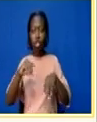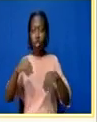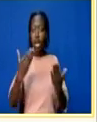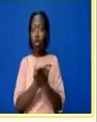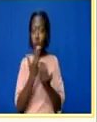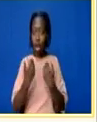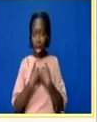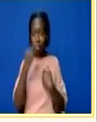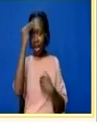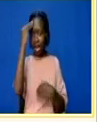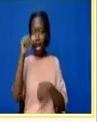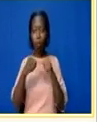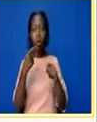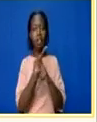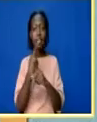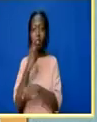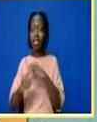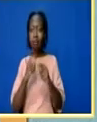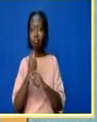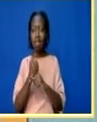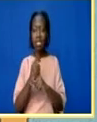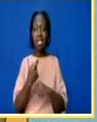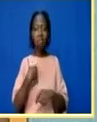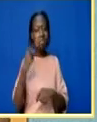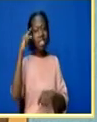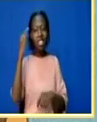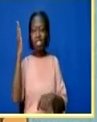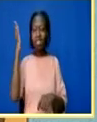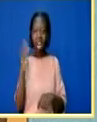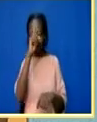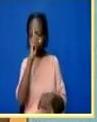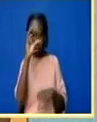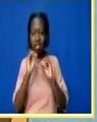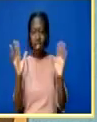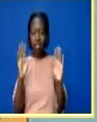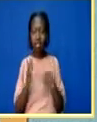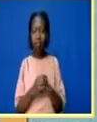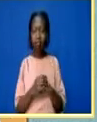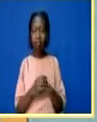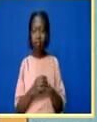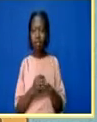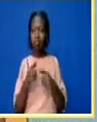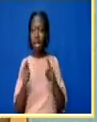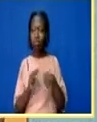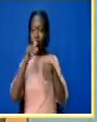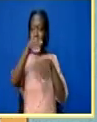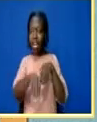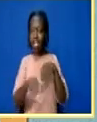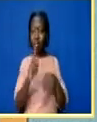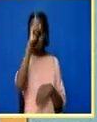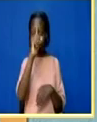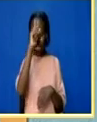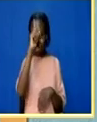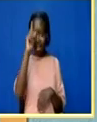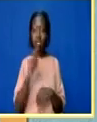covered already, I don't see one that is so intense that we can actually get landslides, you know.